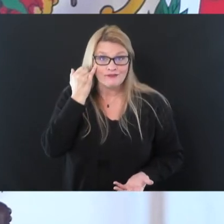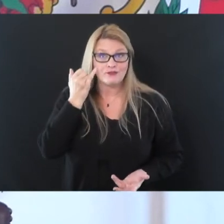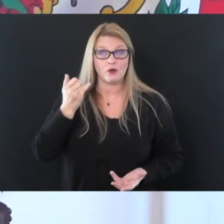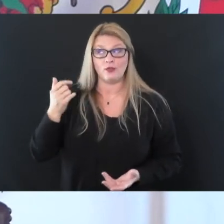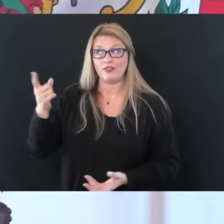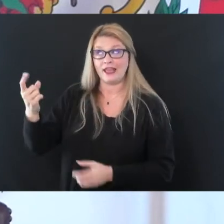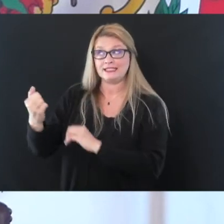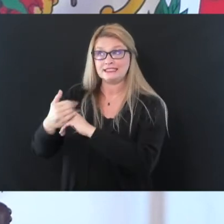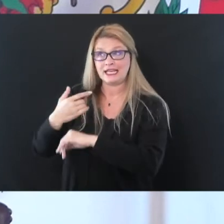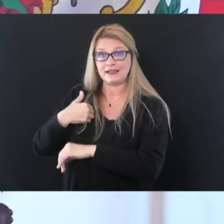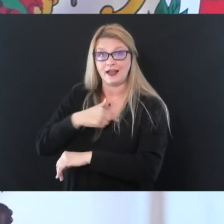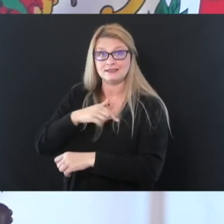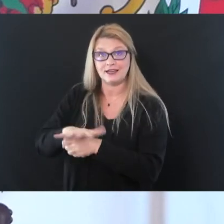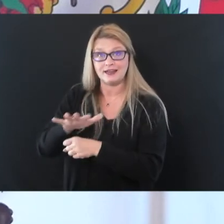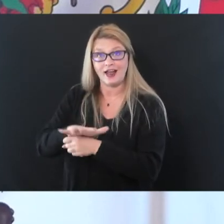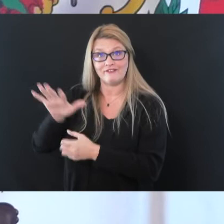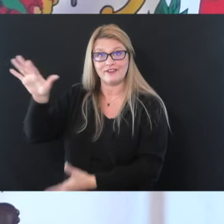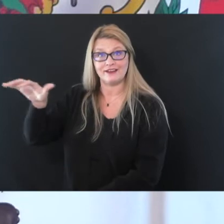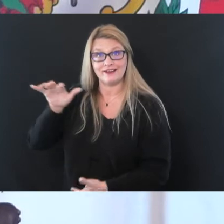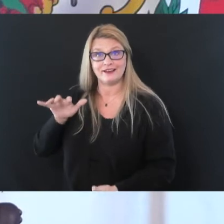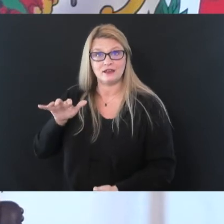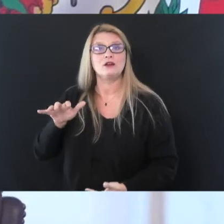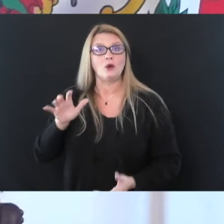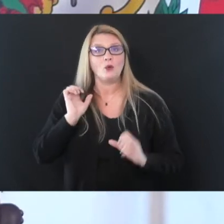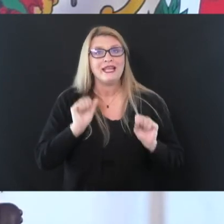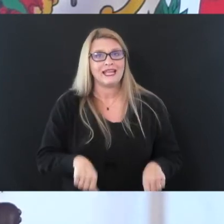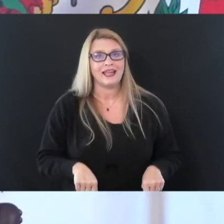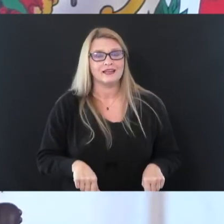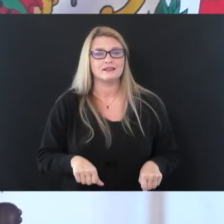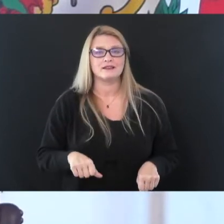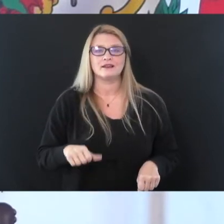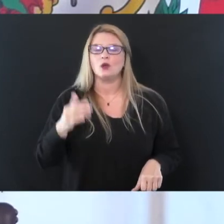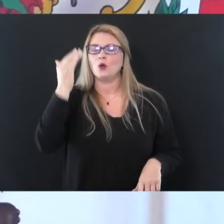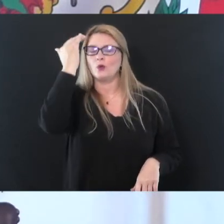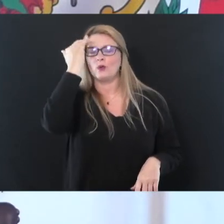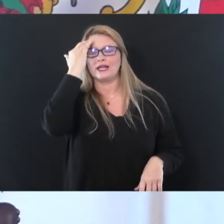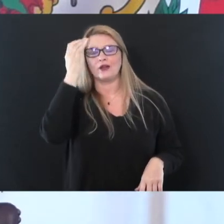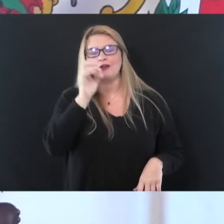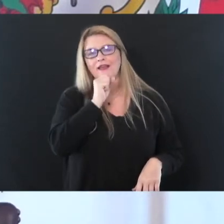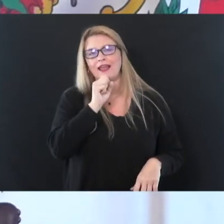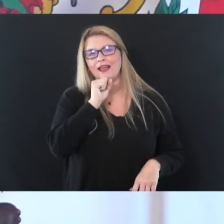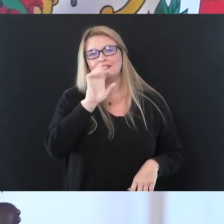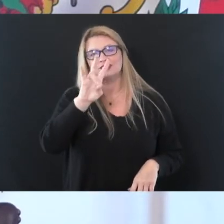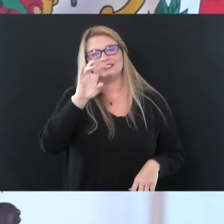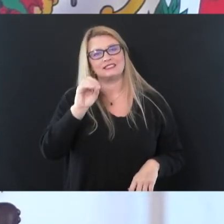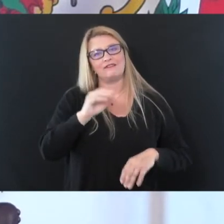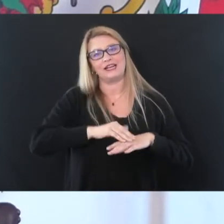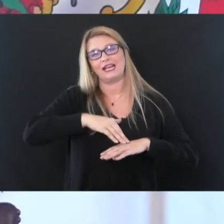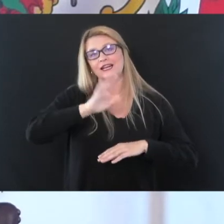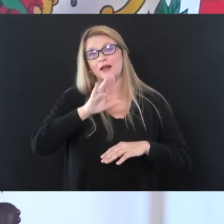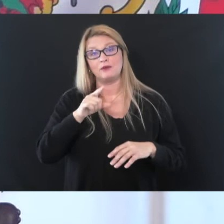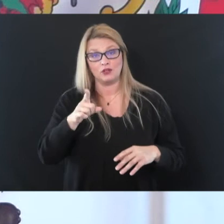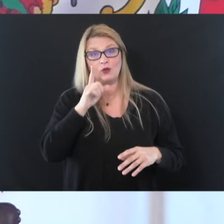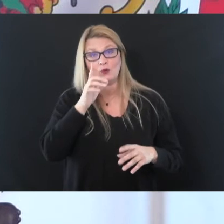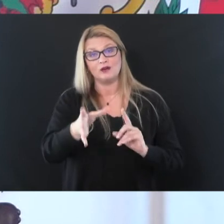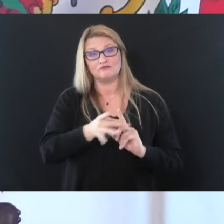we know, Brendan, that if you're 70 years of age and you get this, you're going to